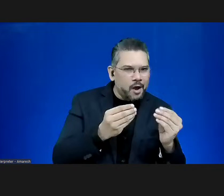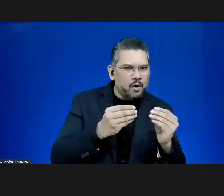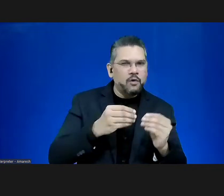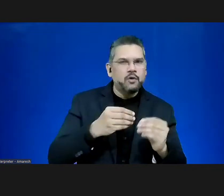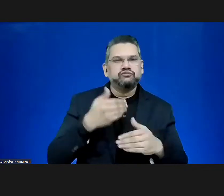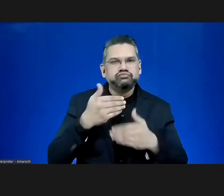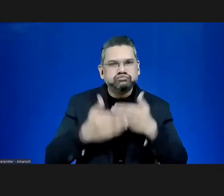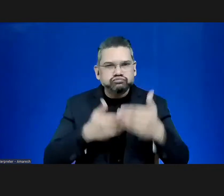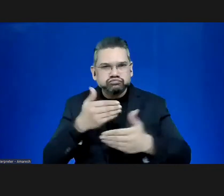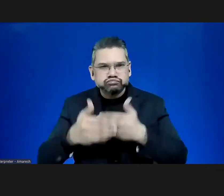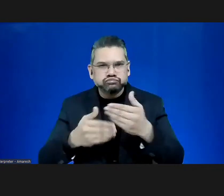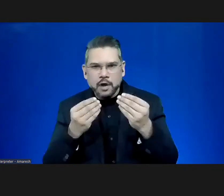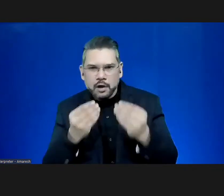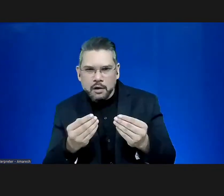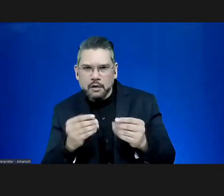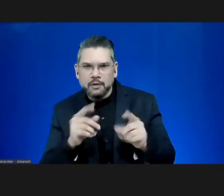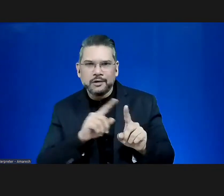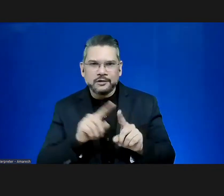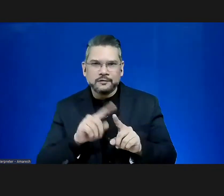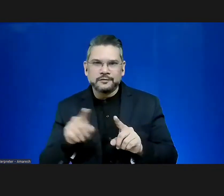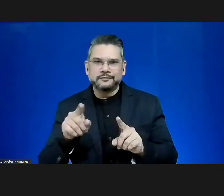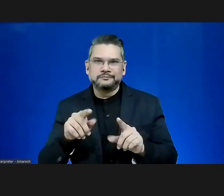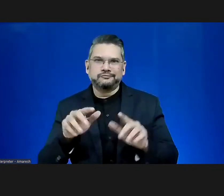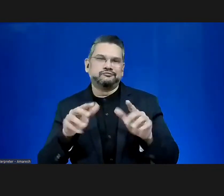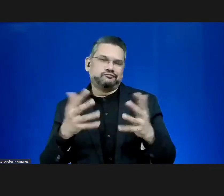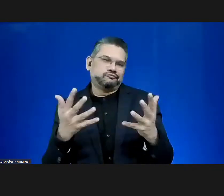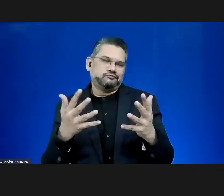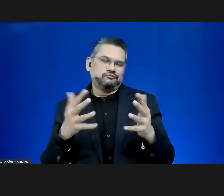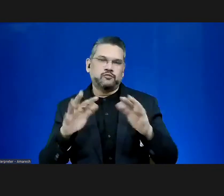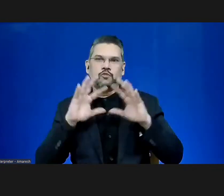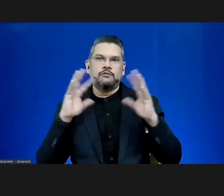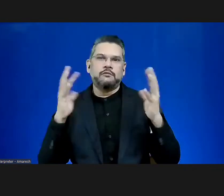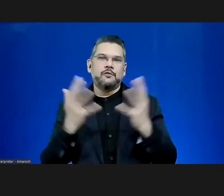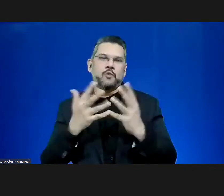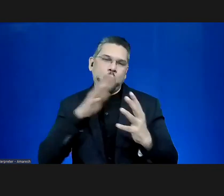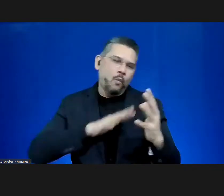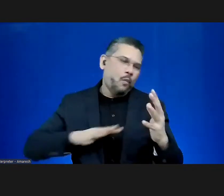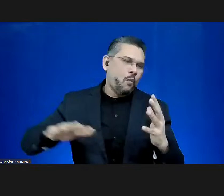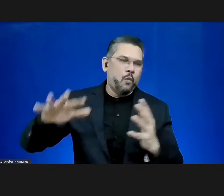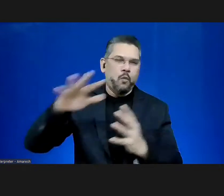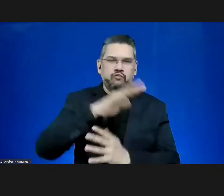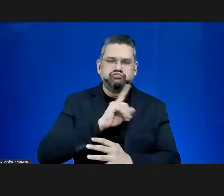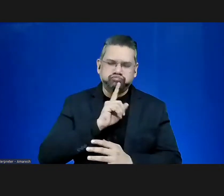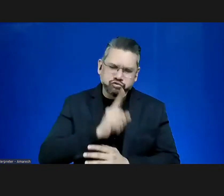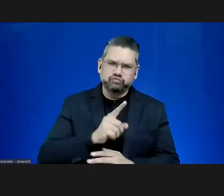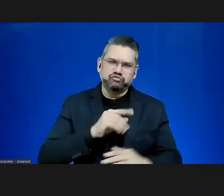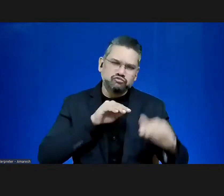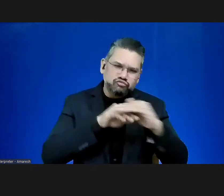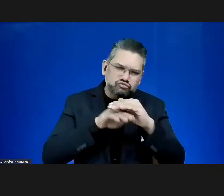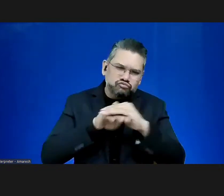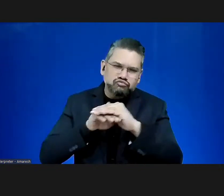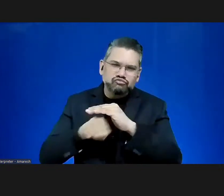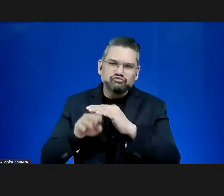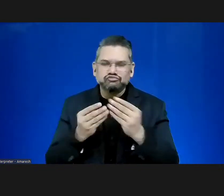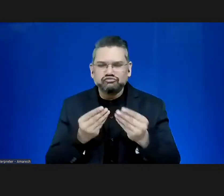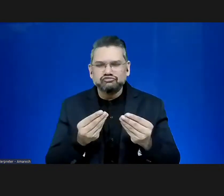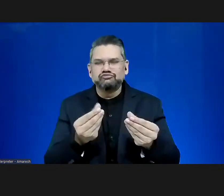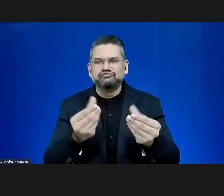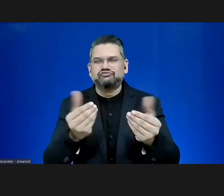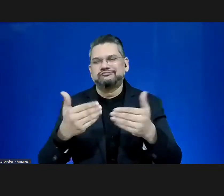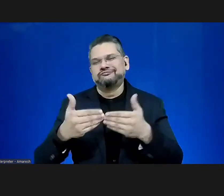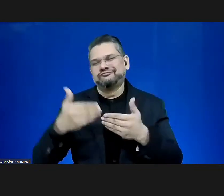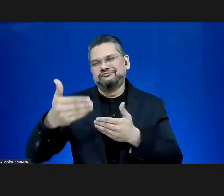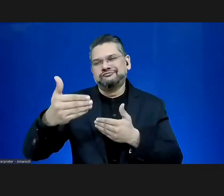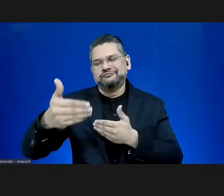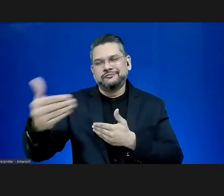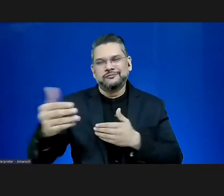go about making this world a truly inclusive, accessible world. So with